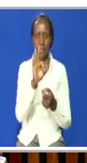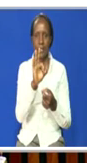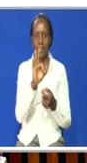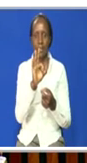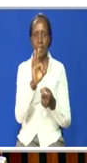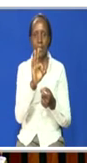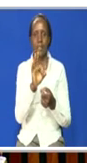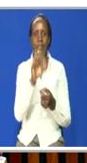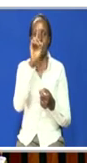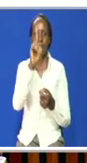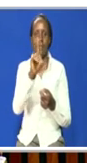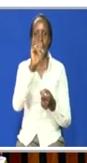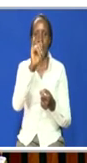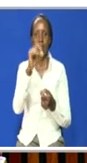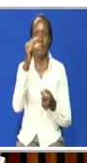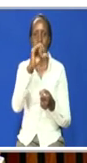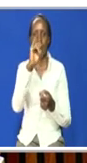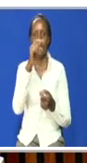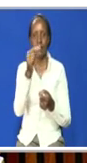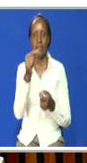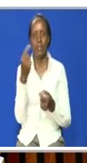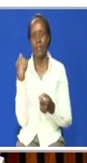3-digit number.